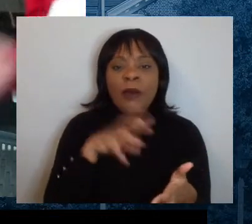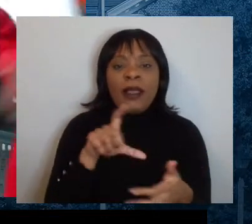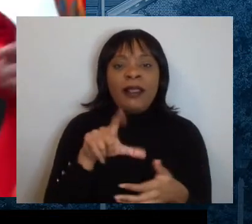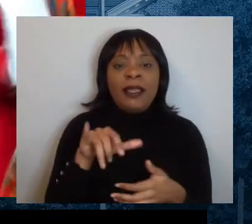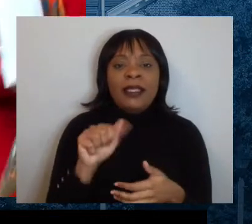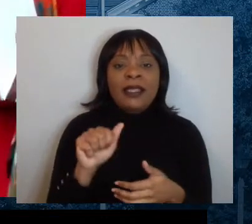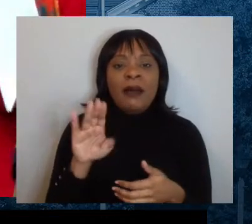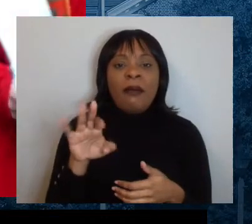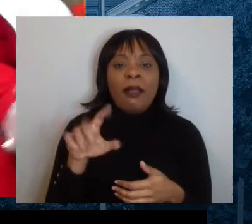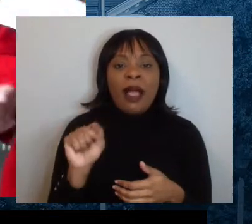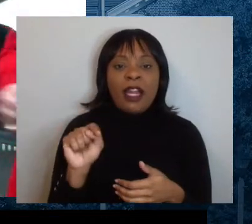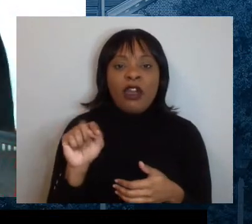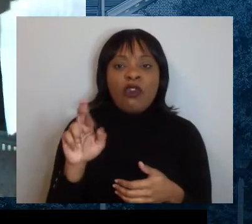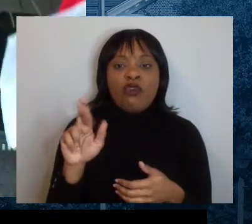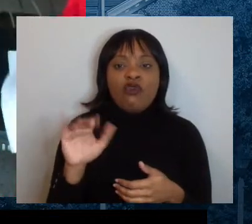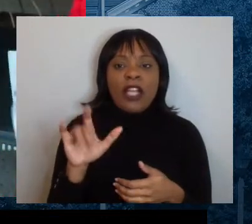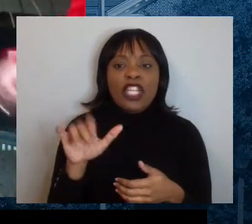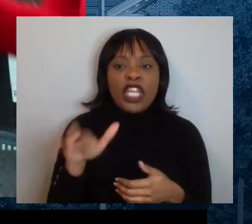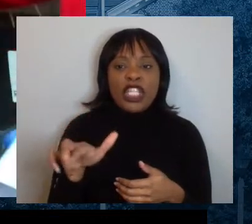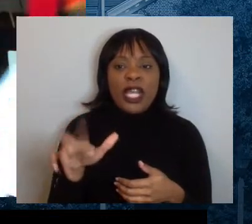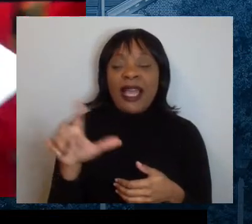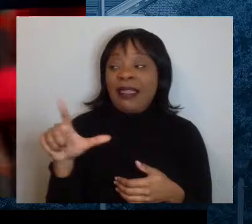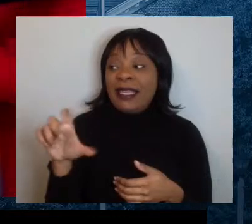Lisa. Woo!